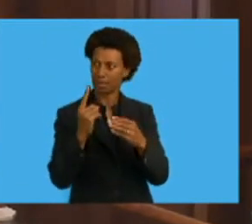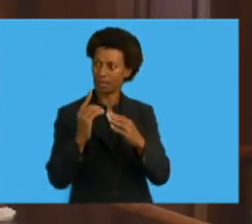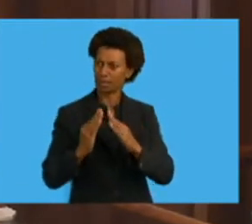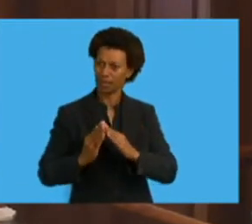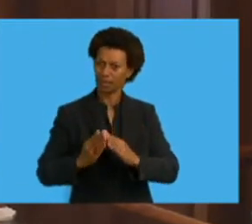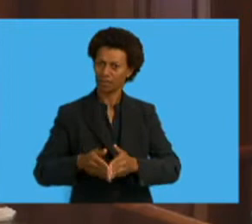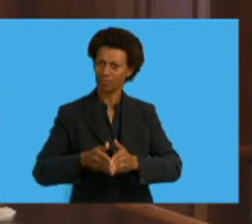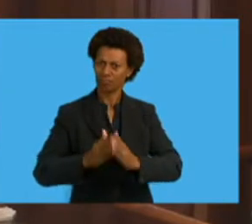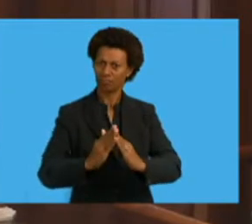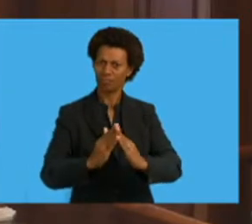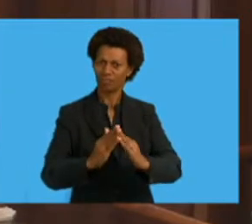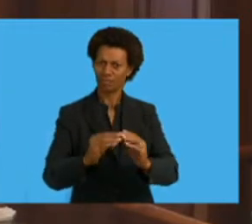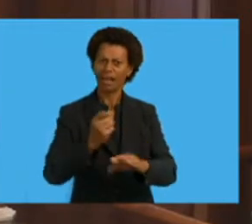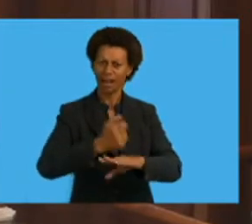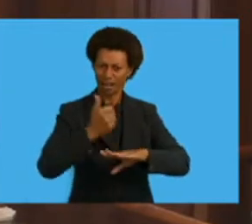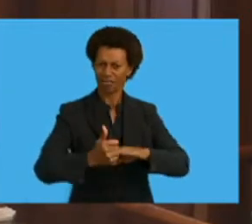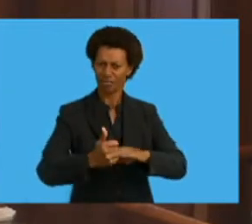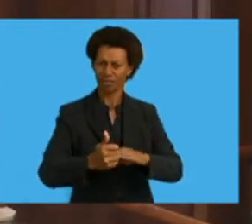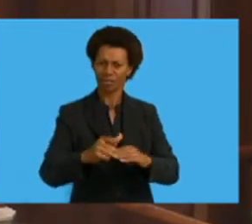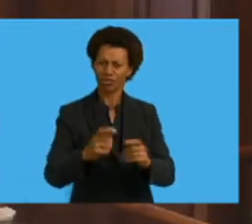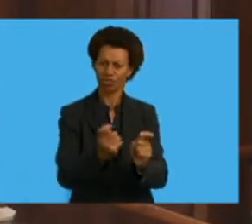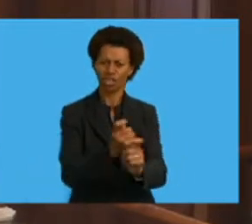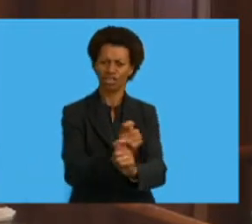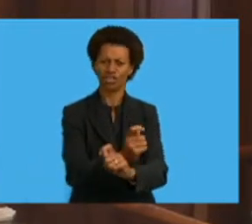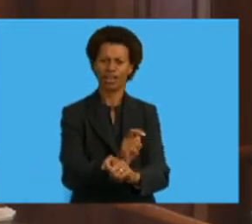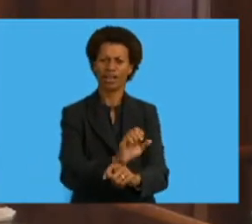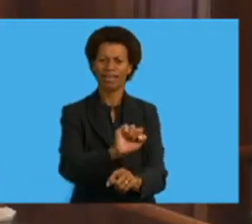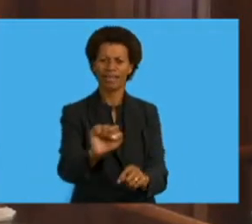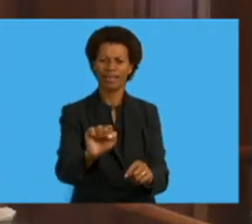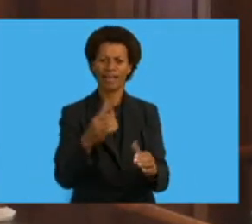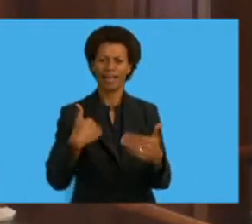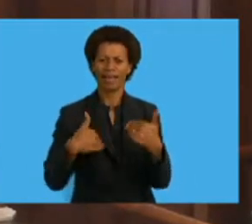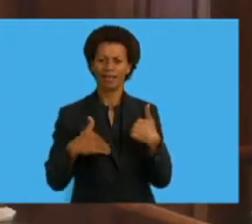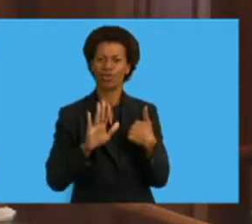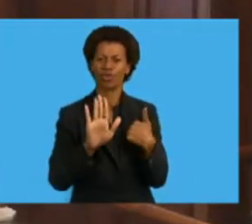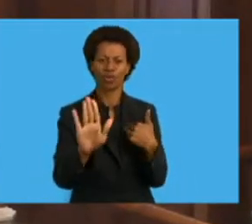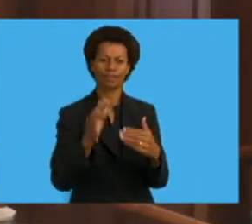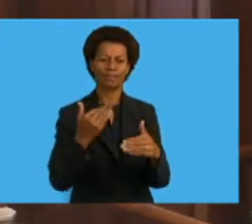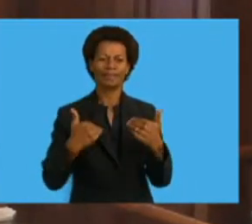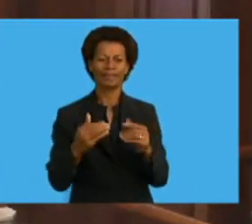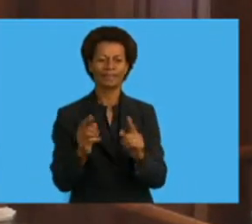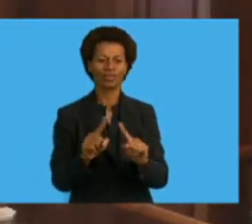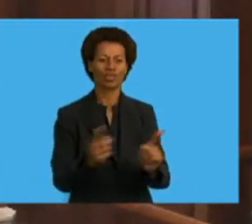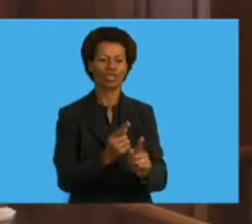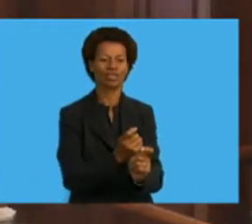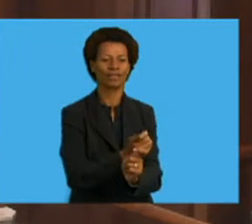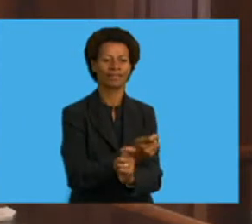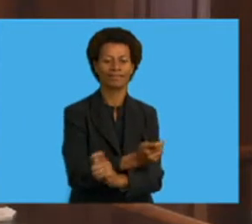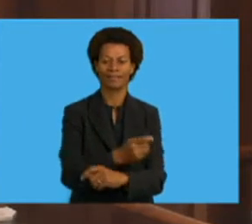real difference to their lives, the lives of their families, and the life of our nation.